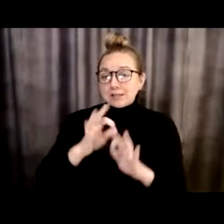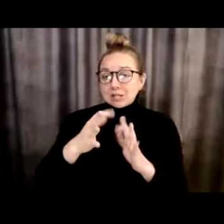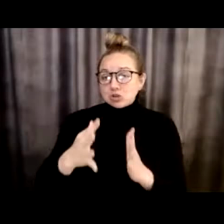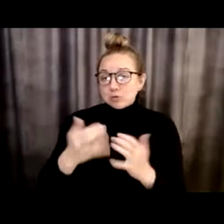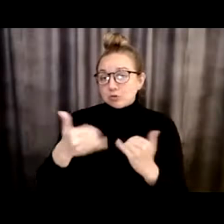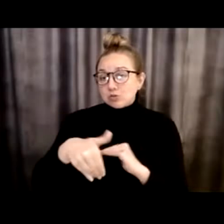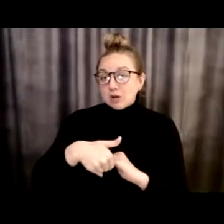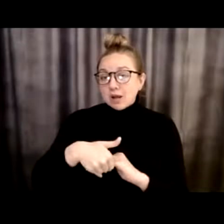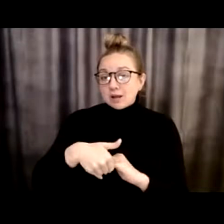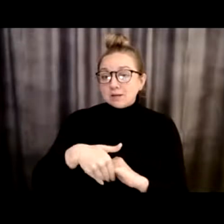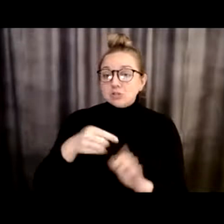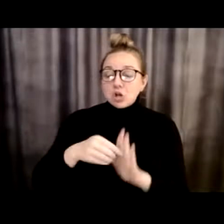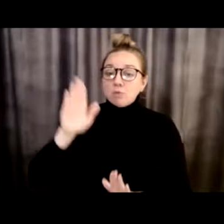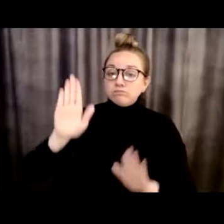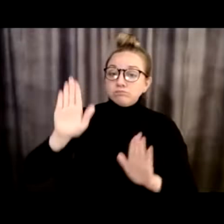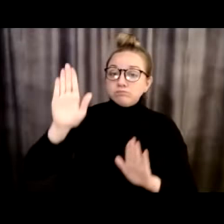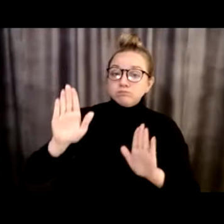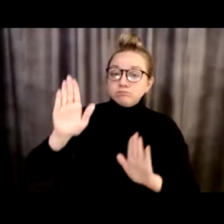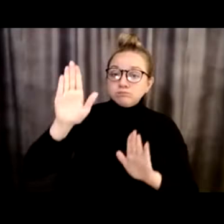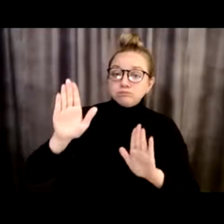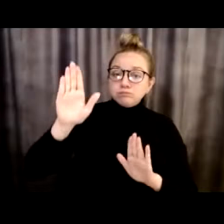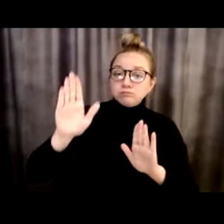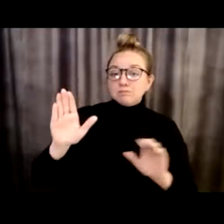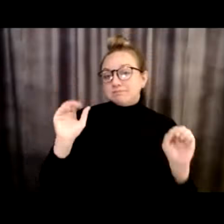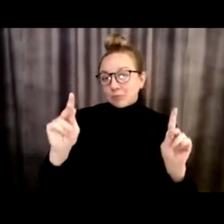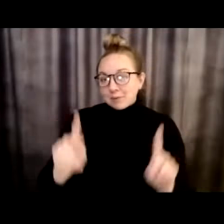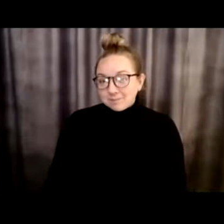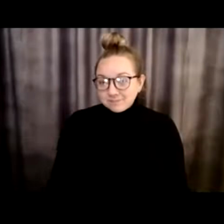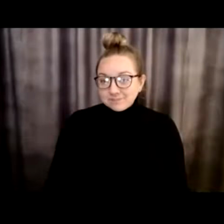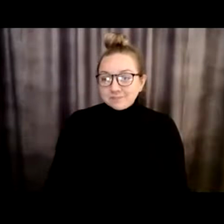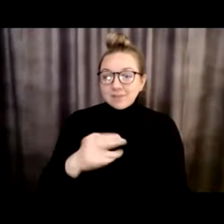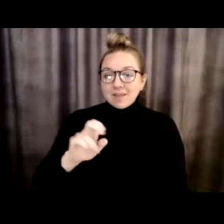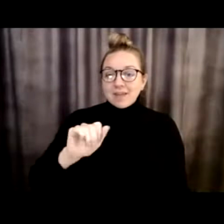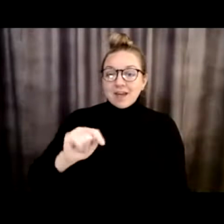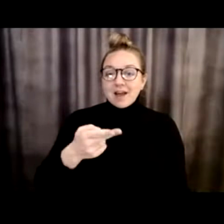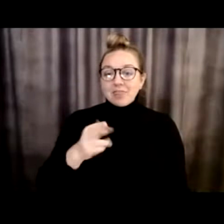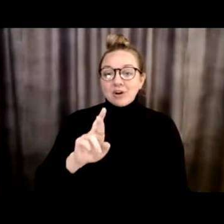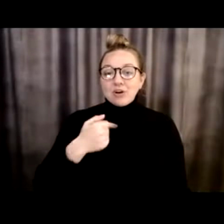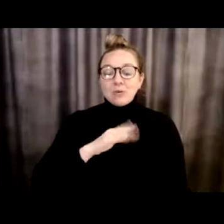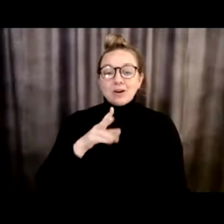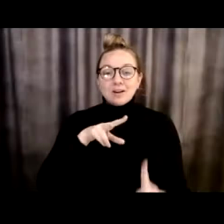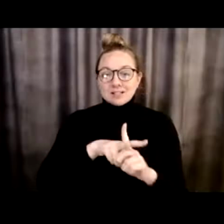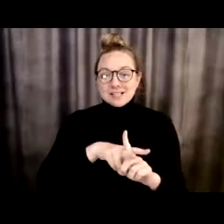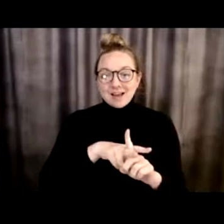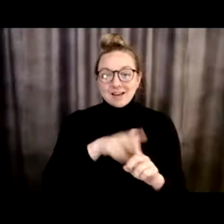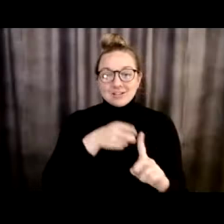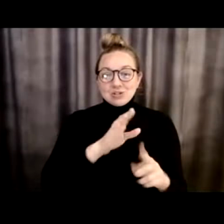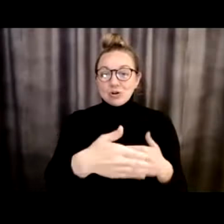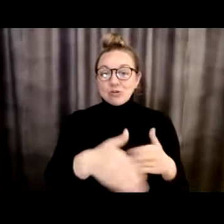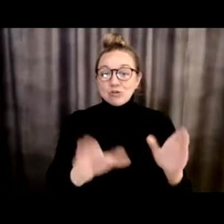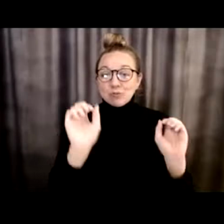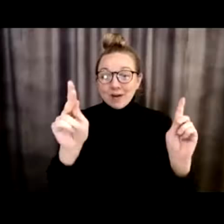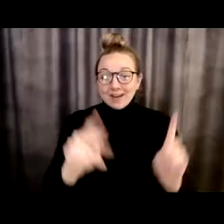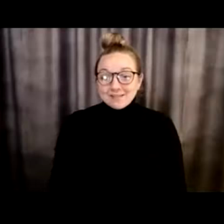anything? All right, we're good. Heather, they're coming with you to be with Arwen and you, all right?